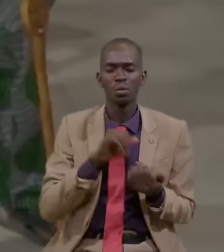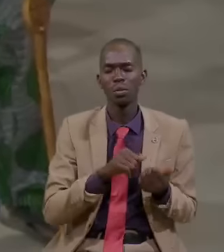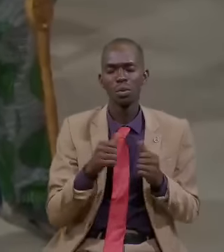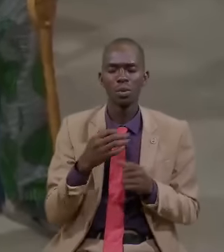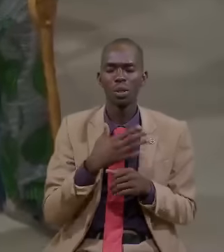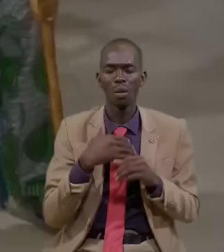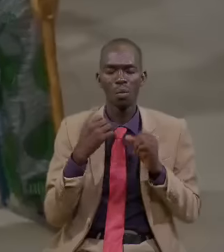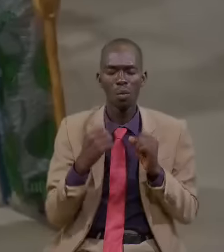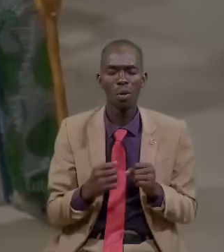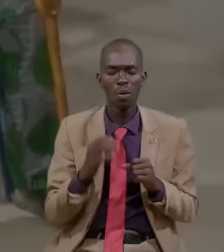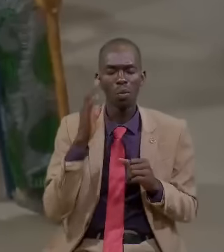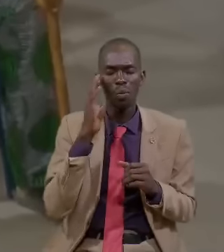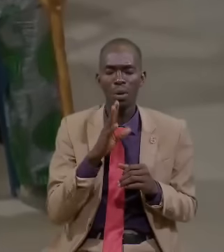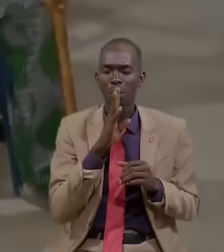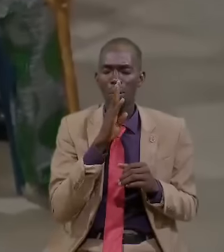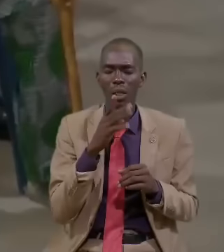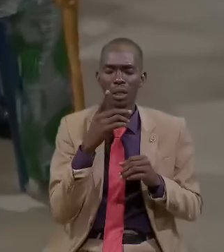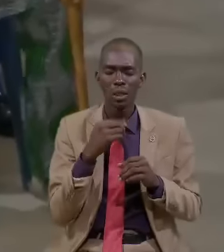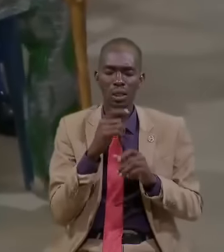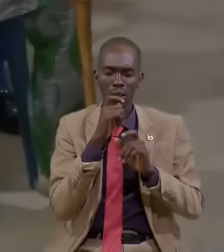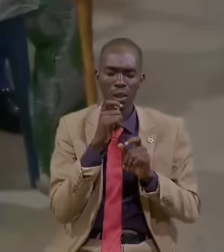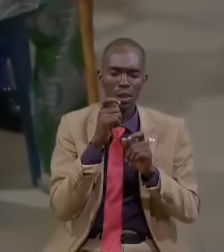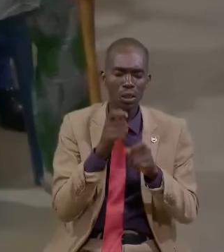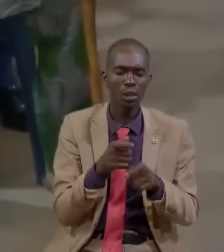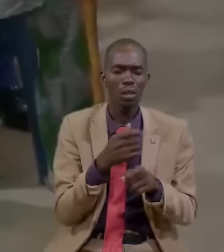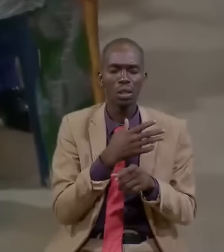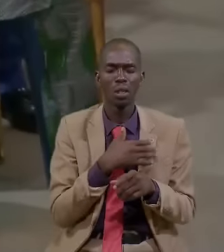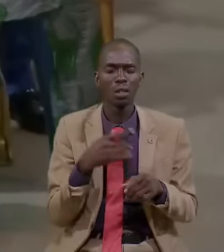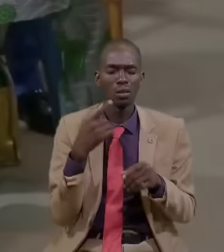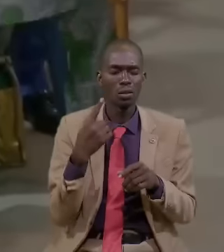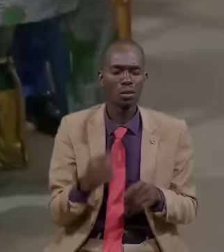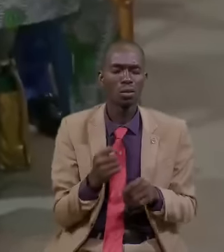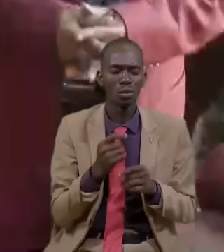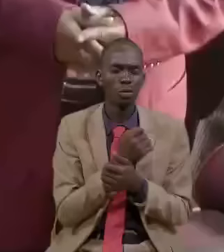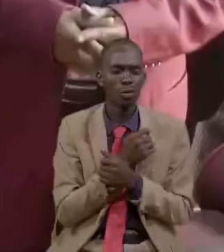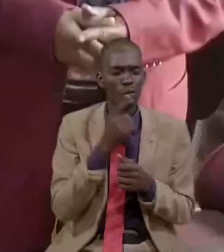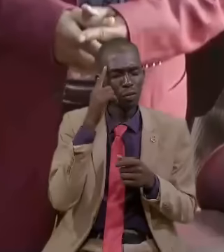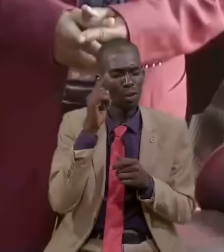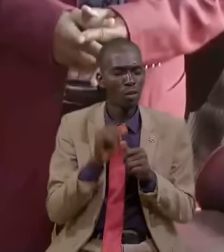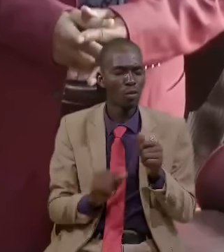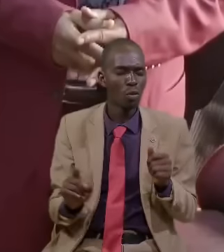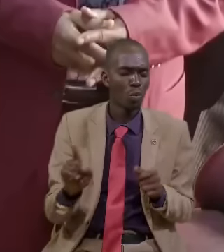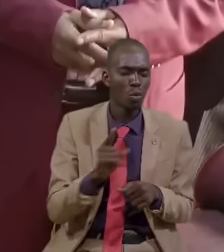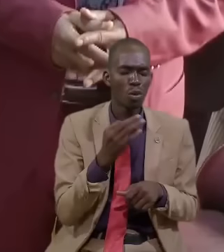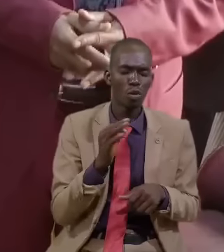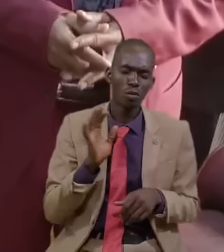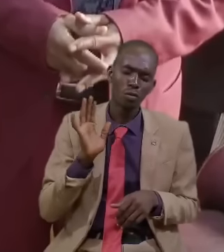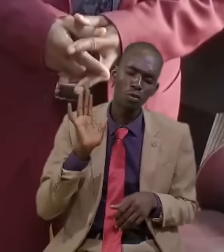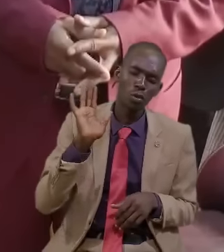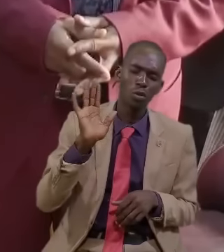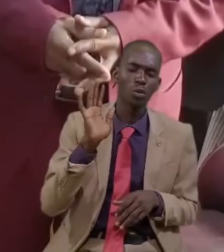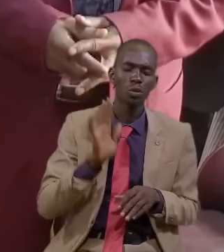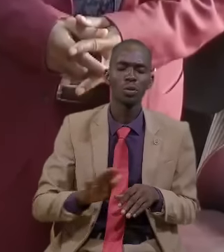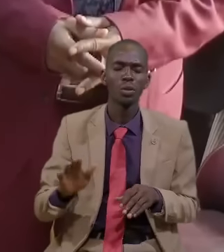the gift and the Lord for every one of your children in Jesus' name.